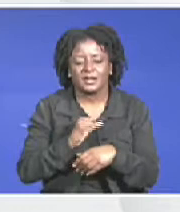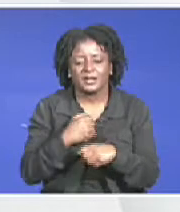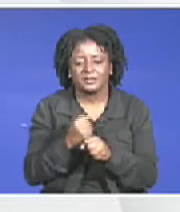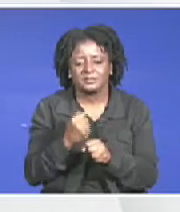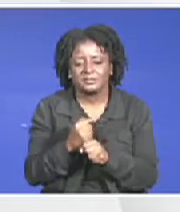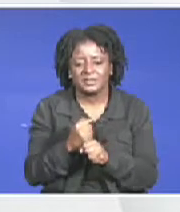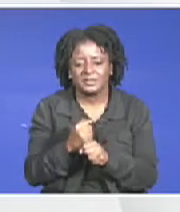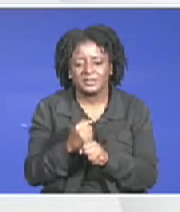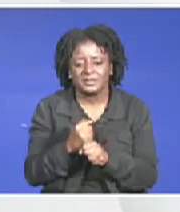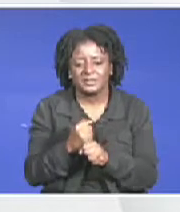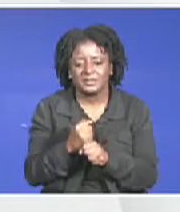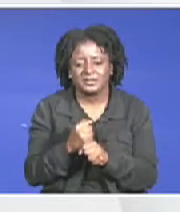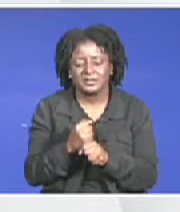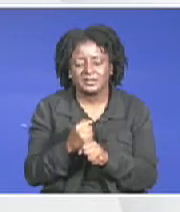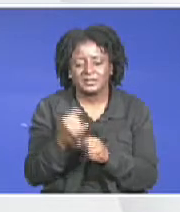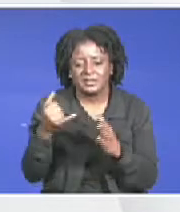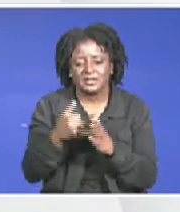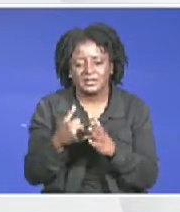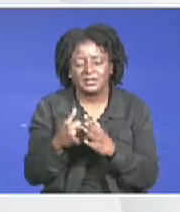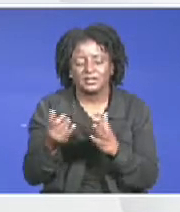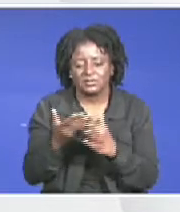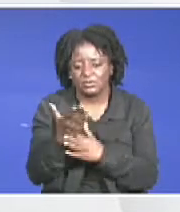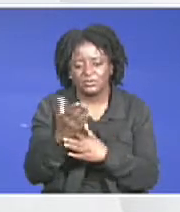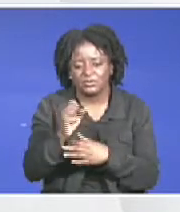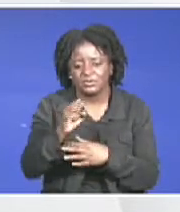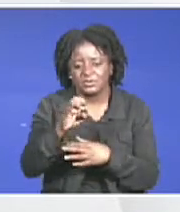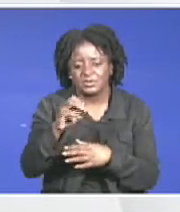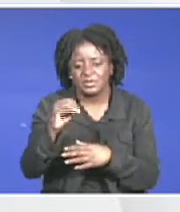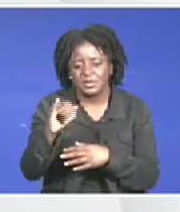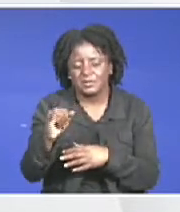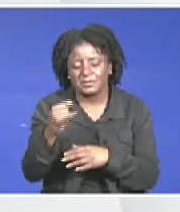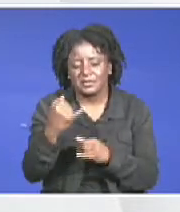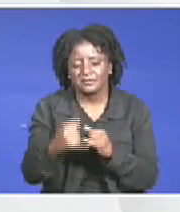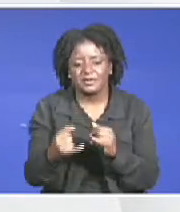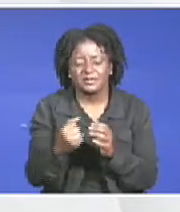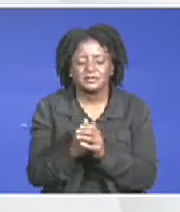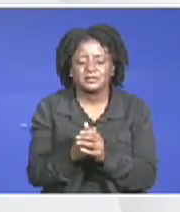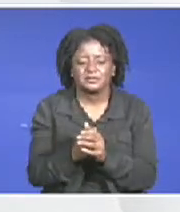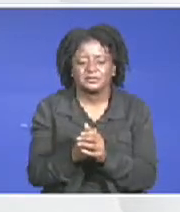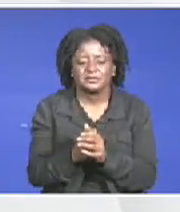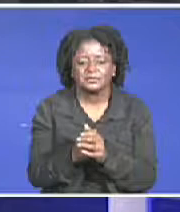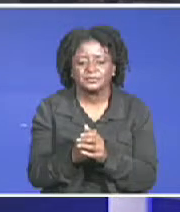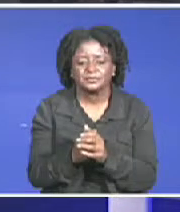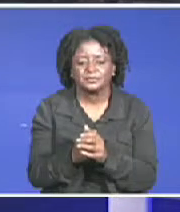myself to make it two semis, but so that was a pleasant surprise.